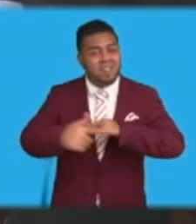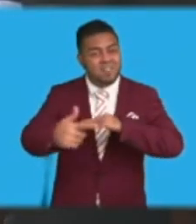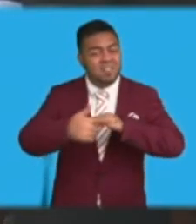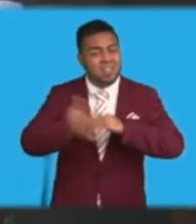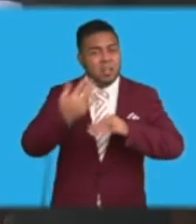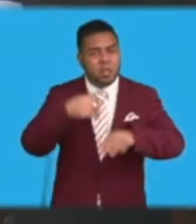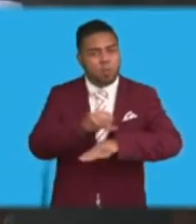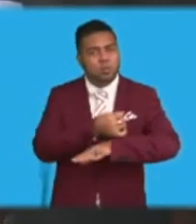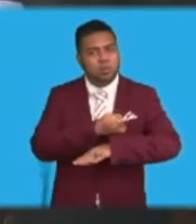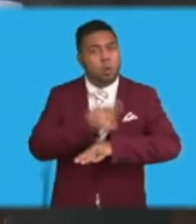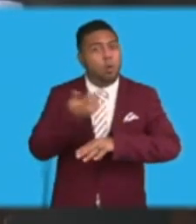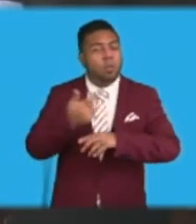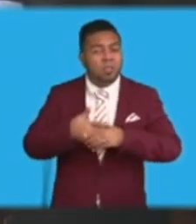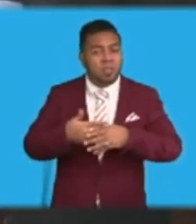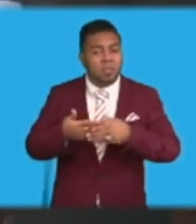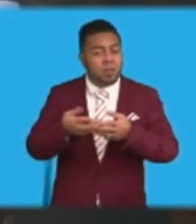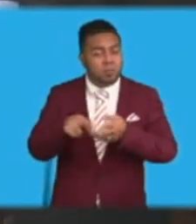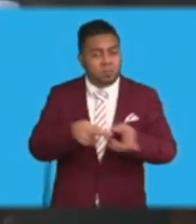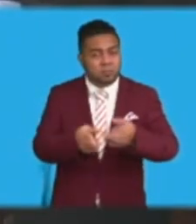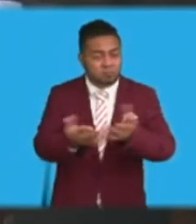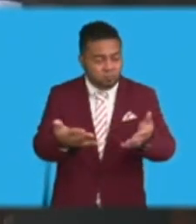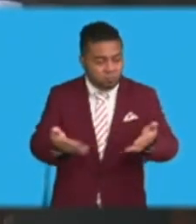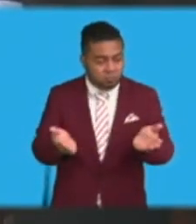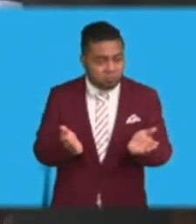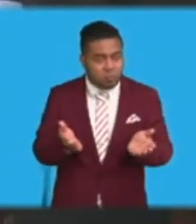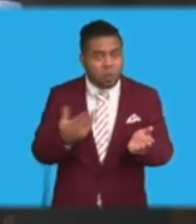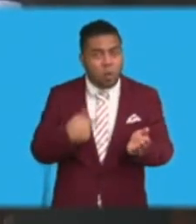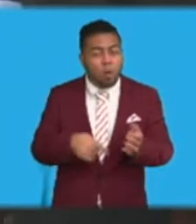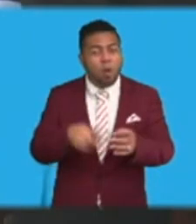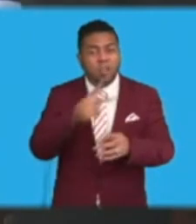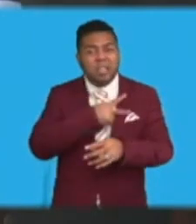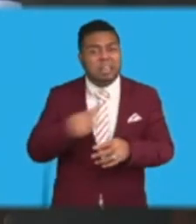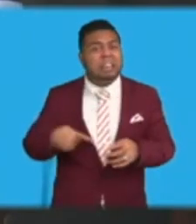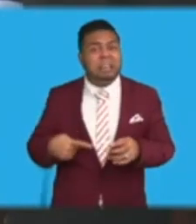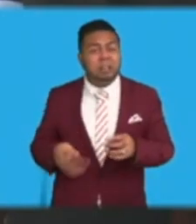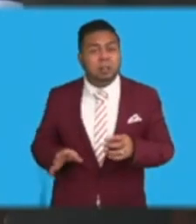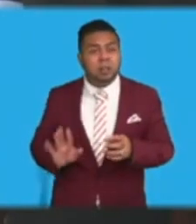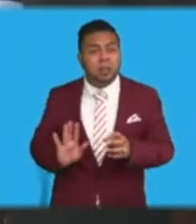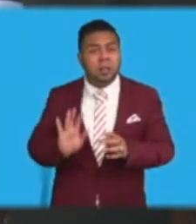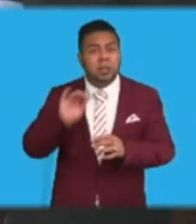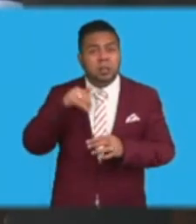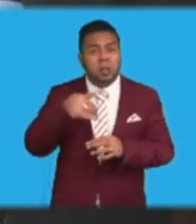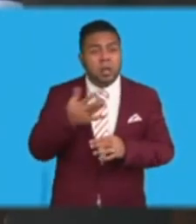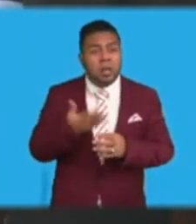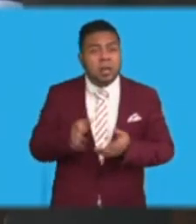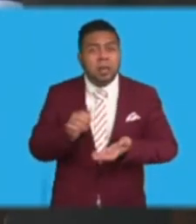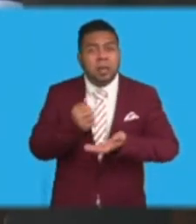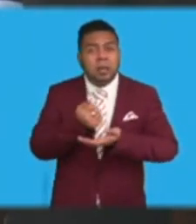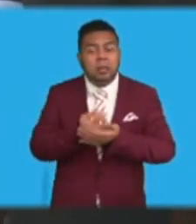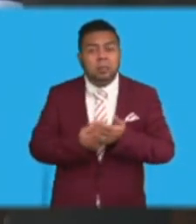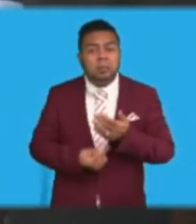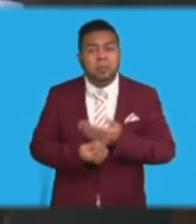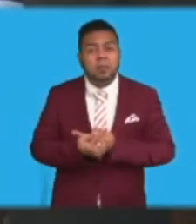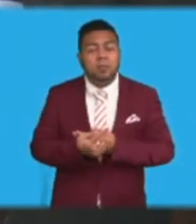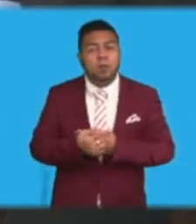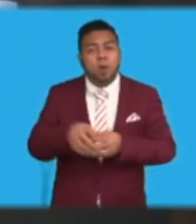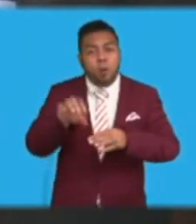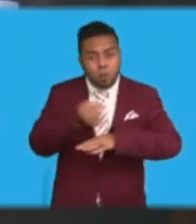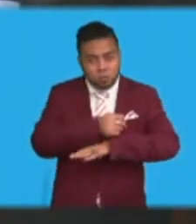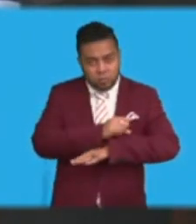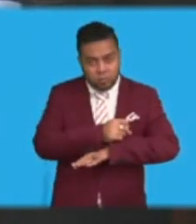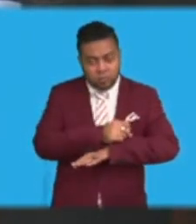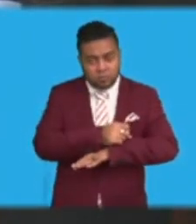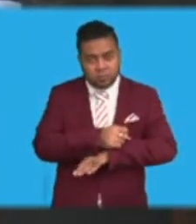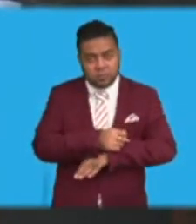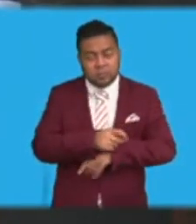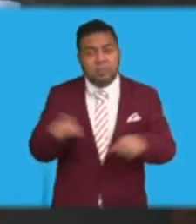are flowing into. For example, a king tide or storm surge can hamper the release of water from a river into ocean.